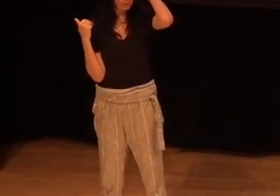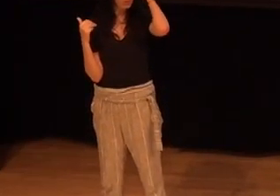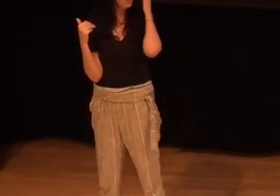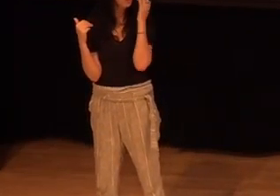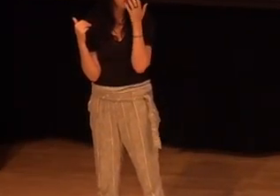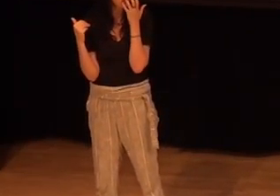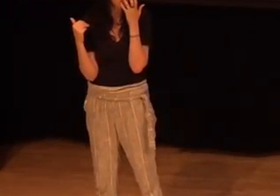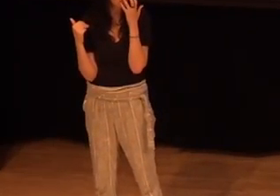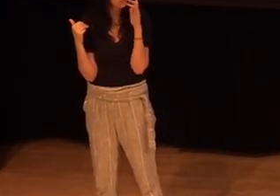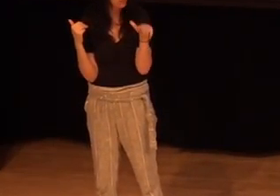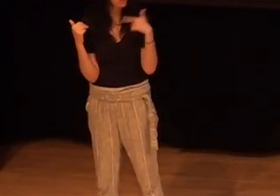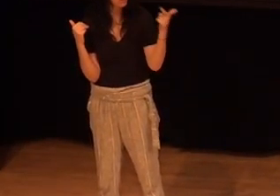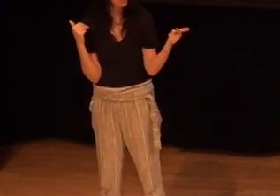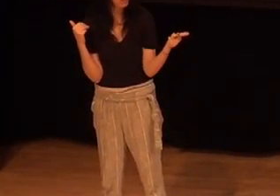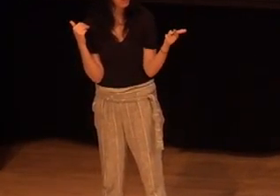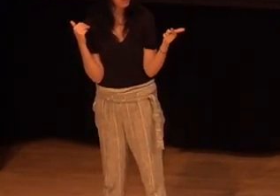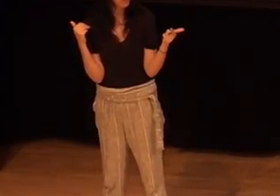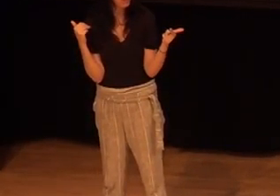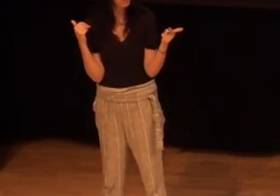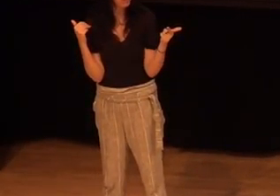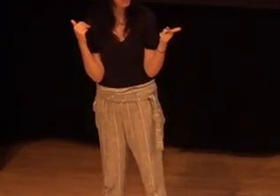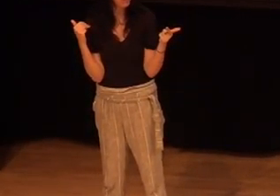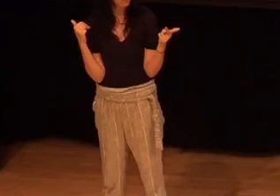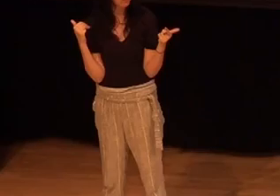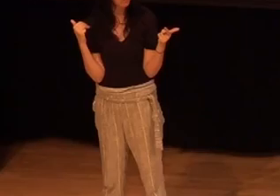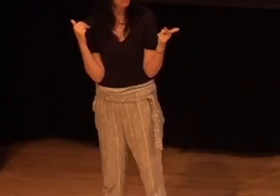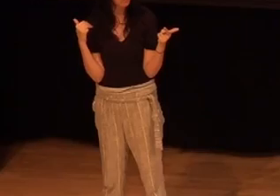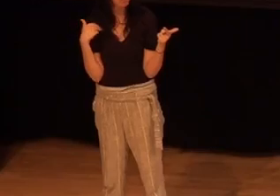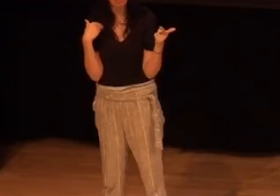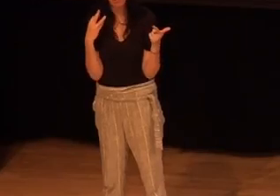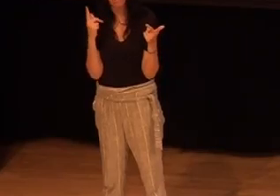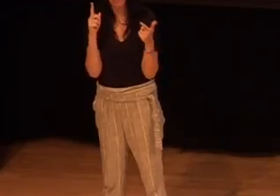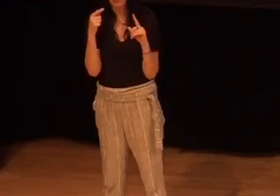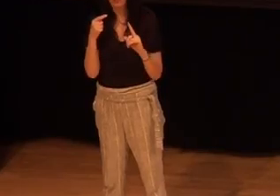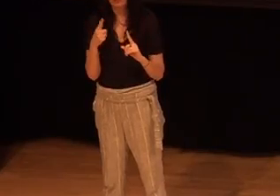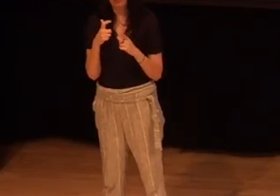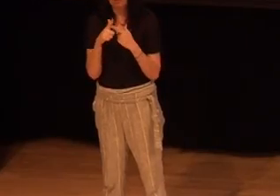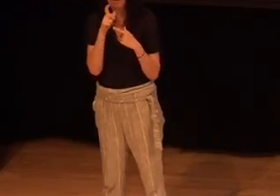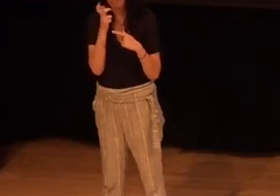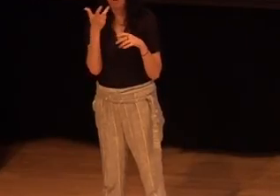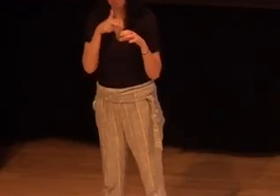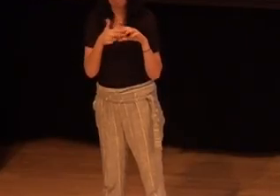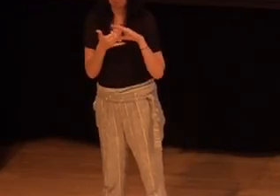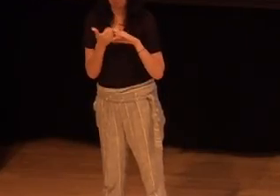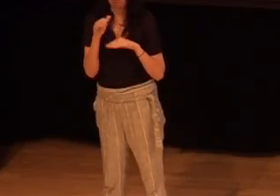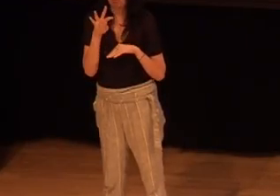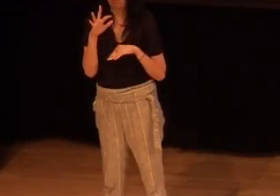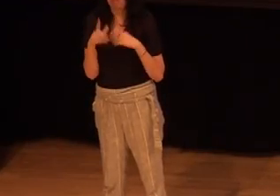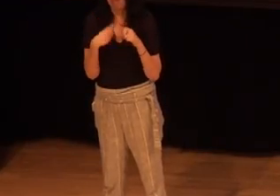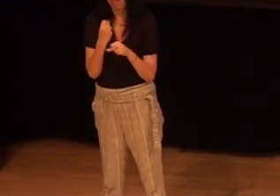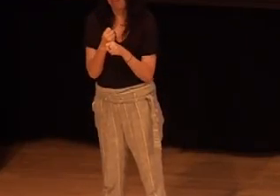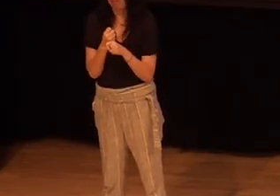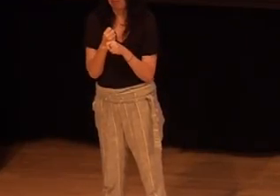Sure. Yes, do go ahead, Simi. I have a couple of different points. One is I haven't been on a subway in 45 years because